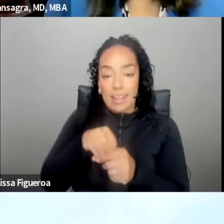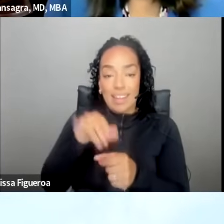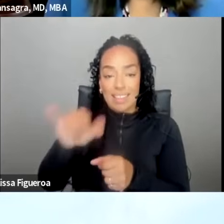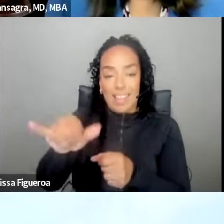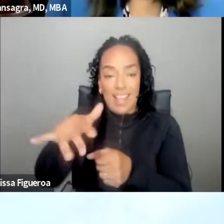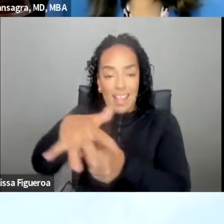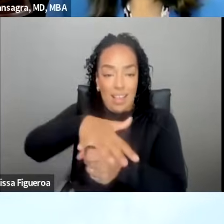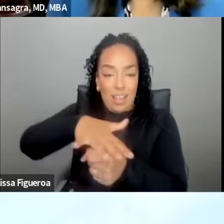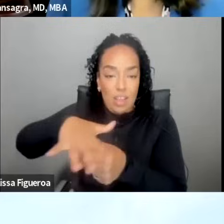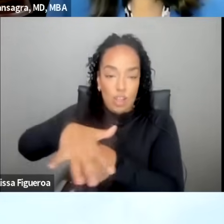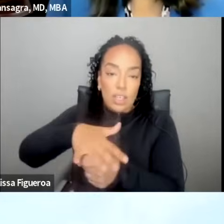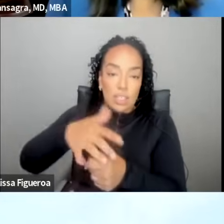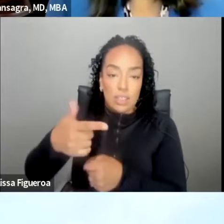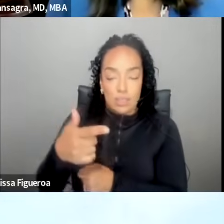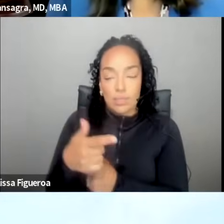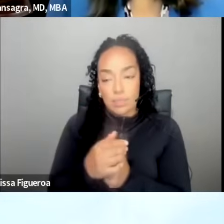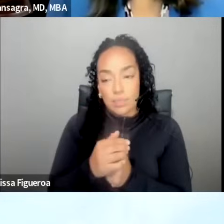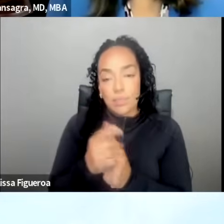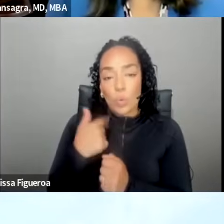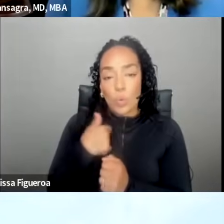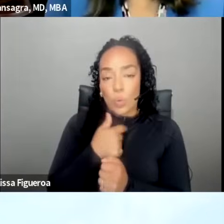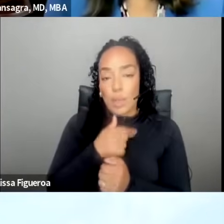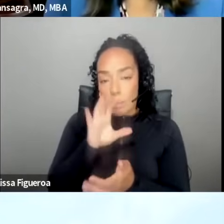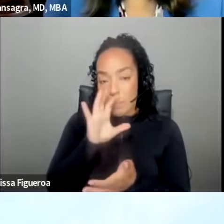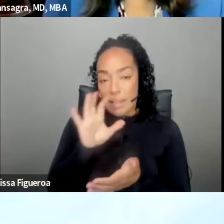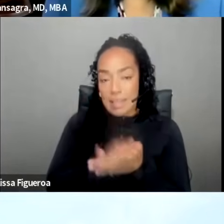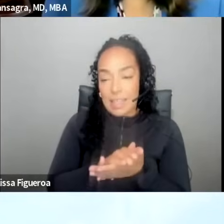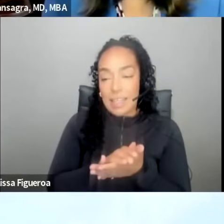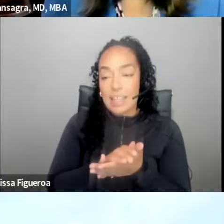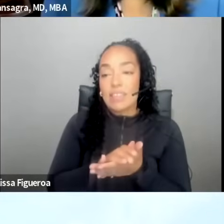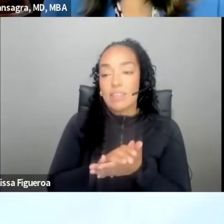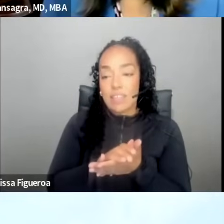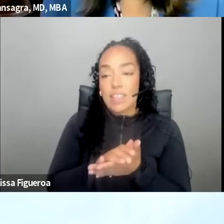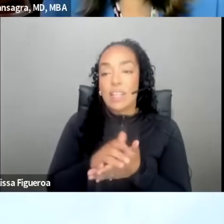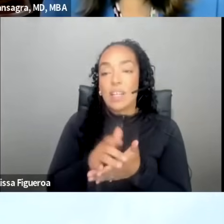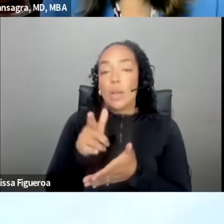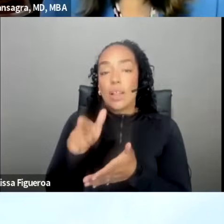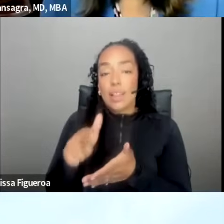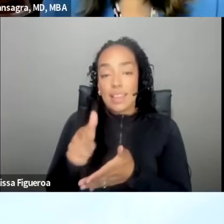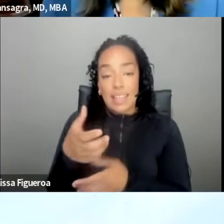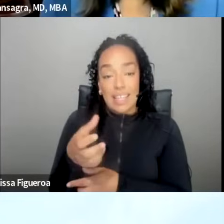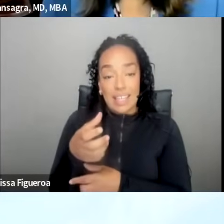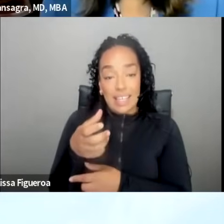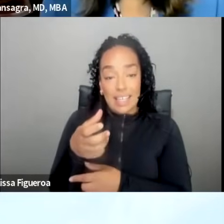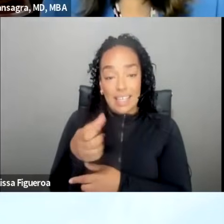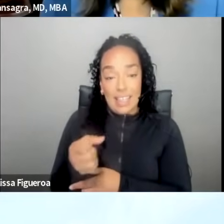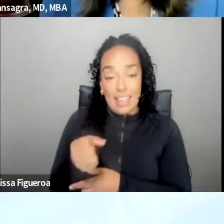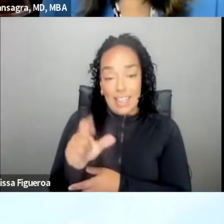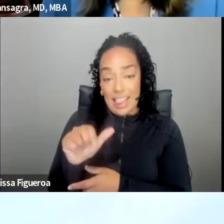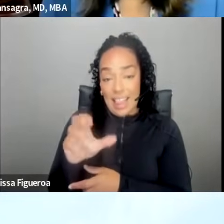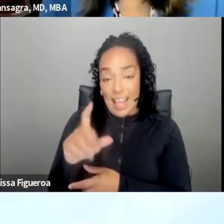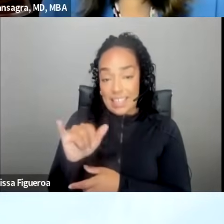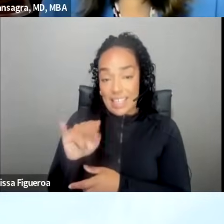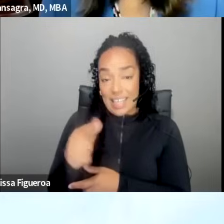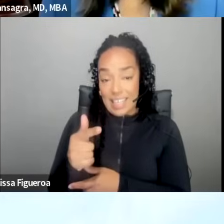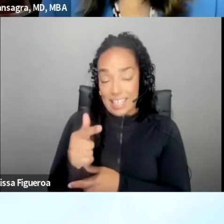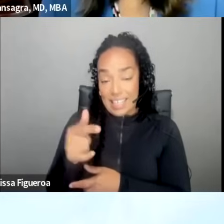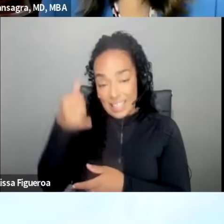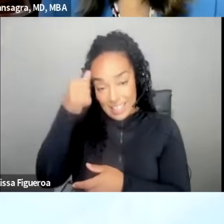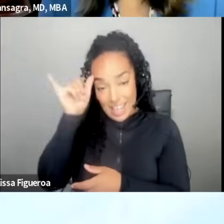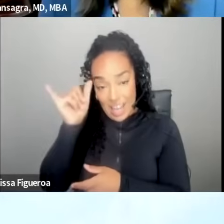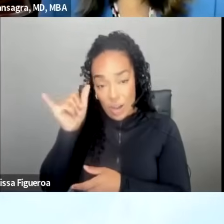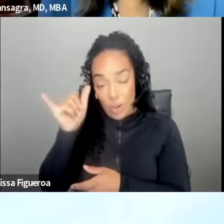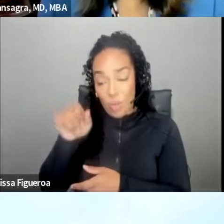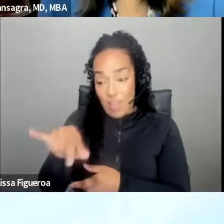region. So we believe it has moved with the cattle, with lactating cattle from those herds into the other herds. For